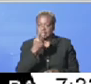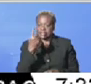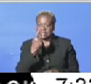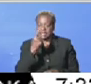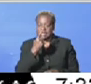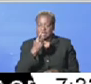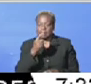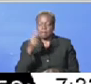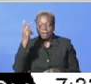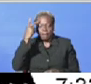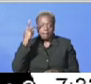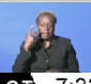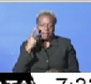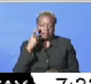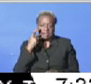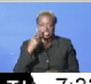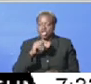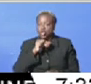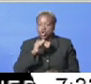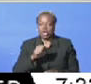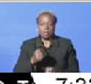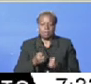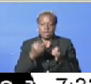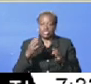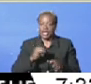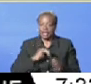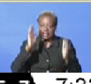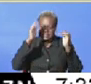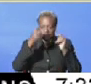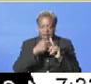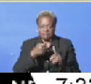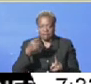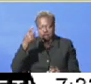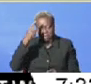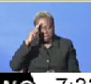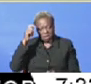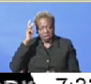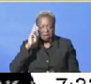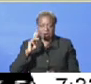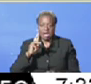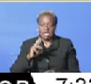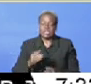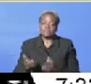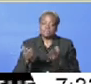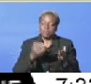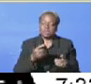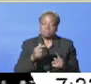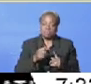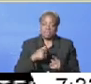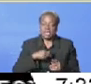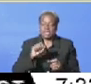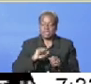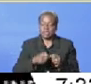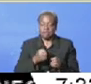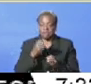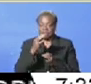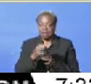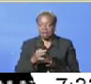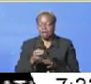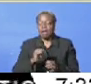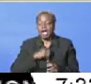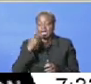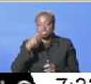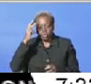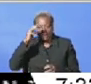much I could expect from her because she had brought me so far. And I told him, you know, I really needed a job. I needed